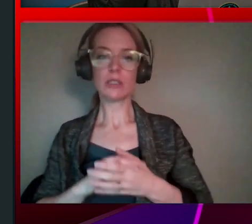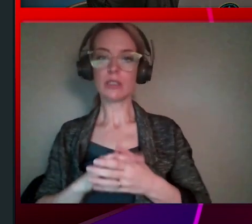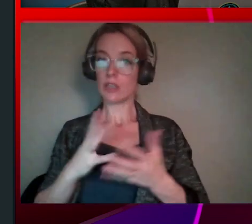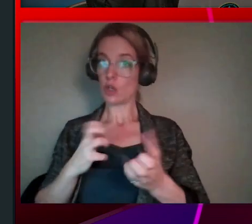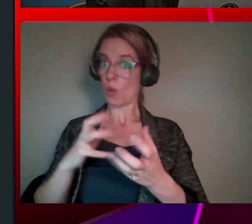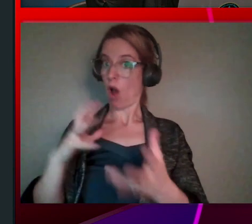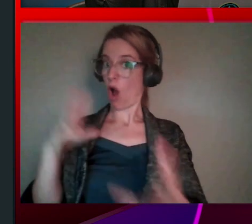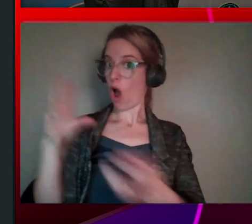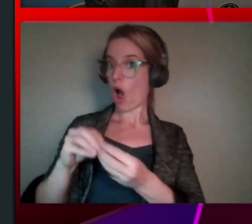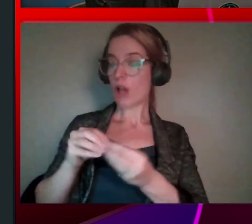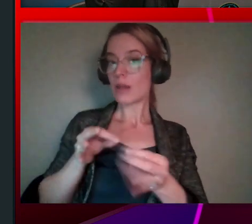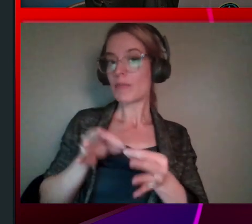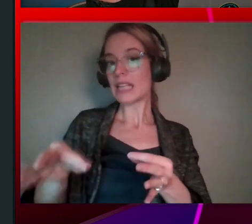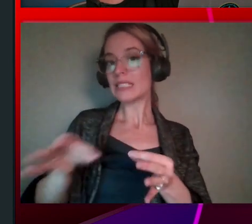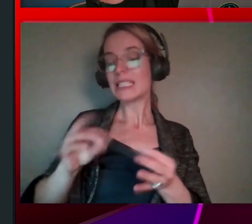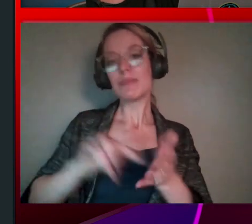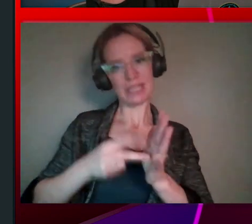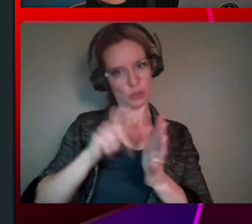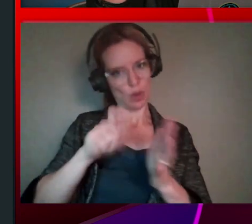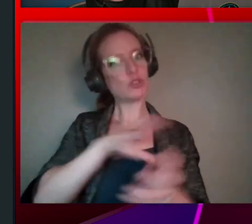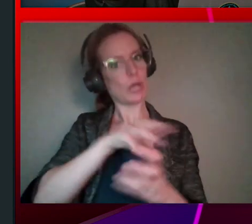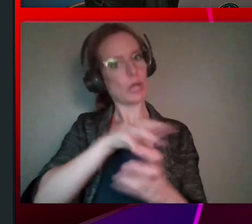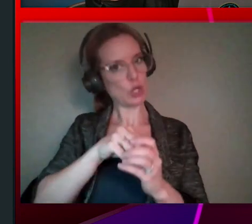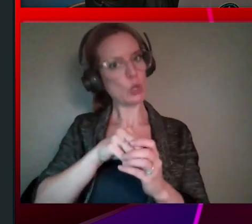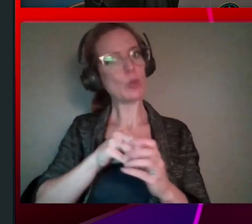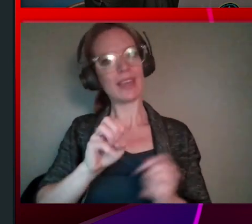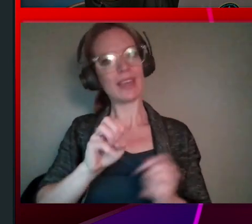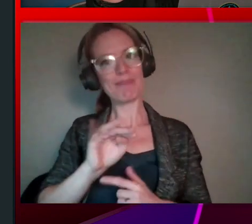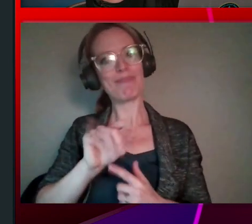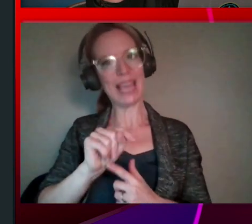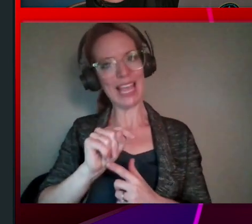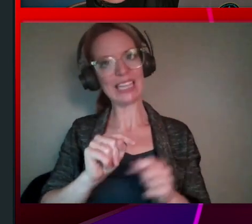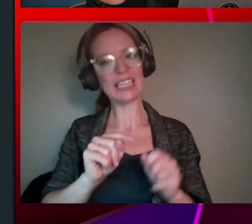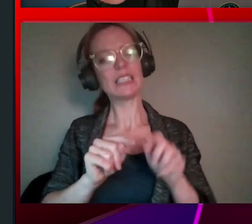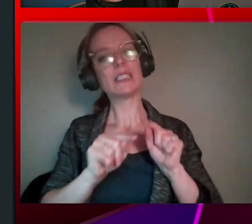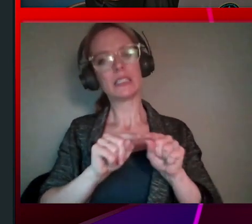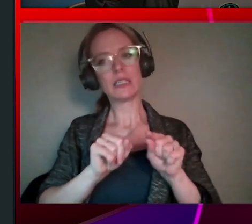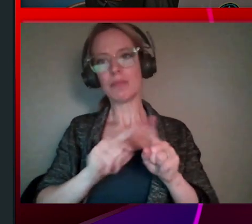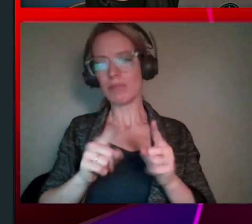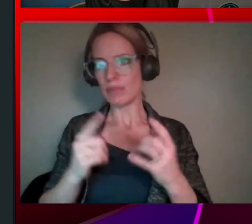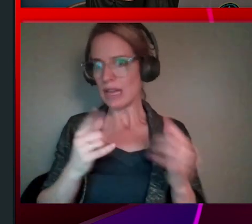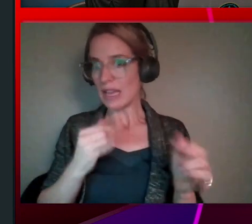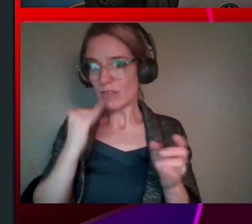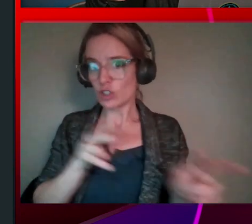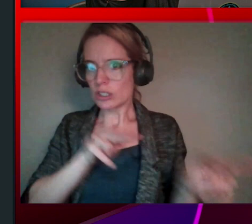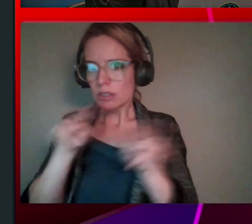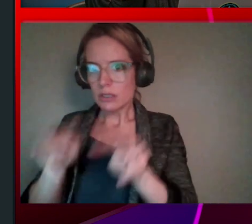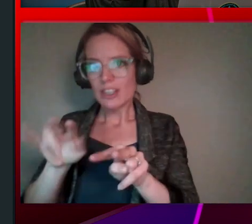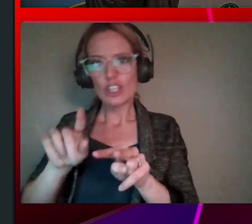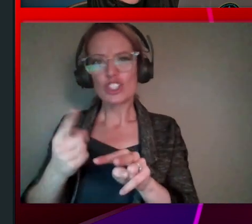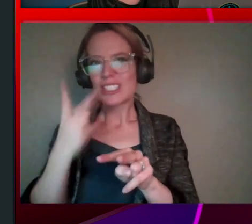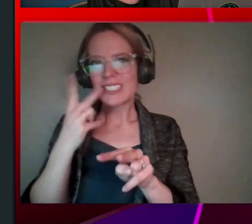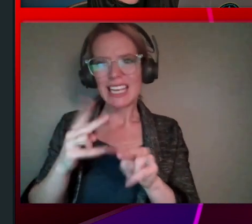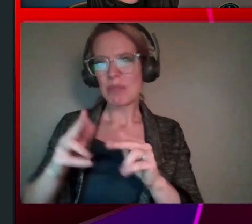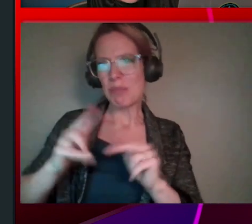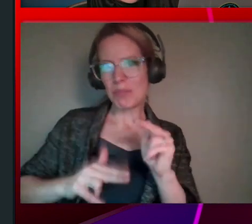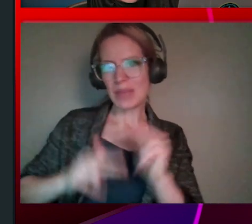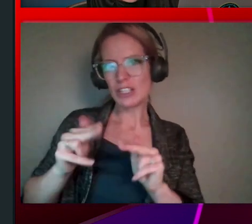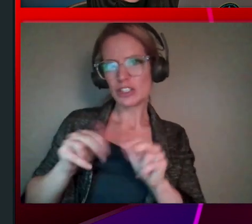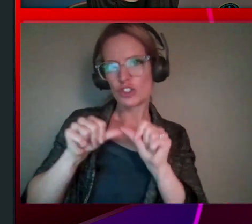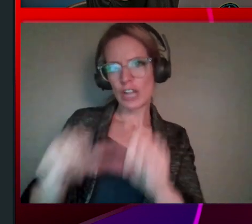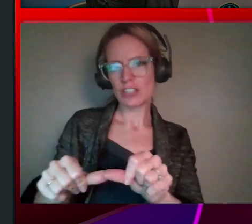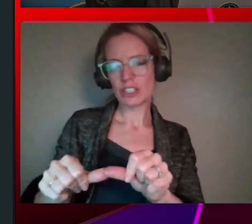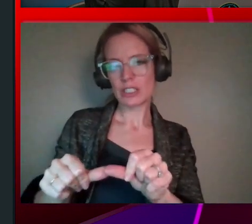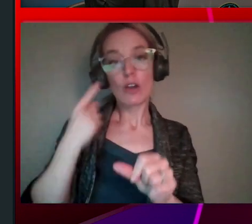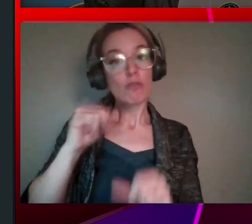time. But if you look at Lambda's duration metric, all you're seeing is build duration, which for the Java runtime does not include the init